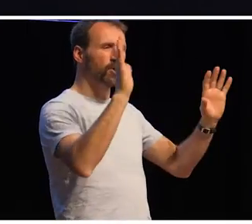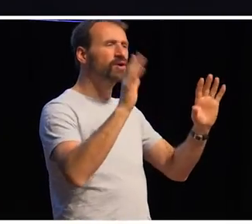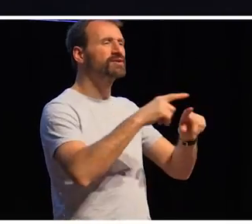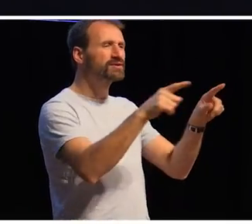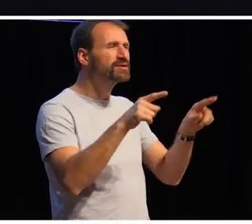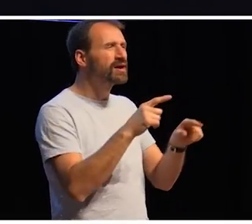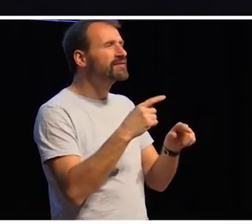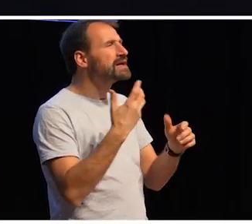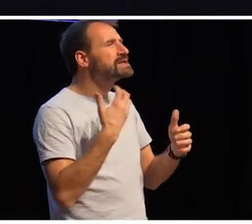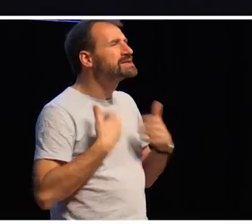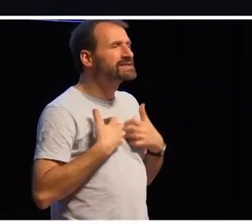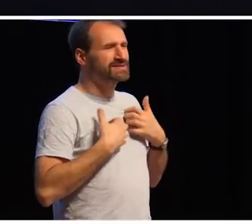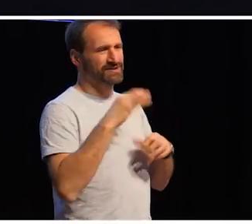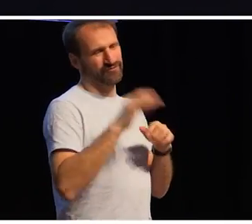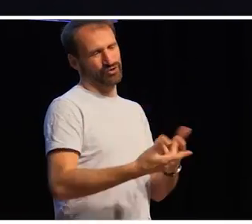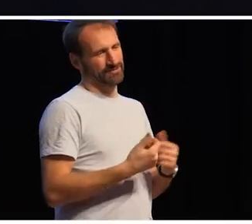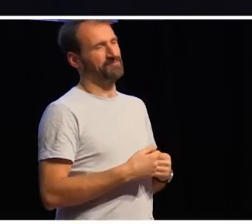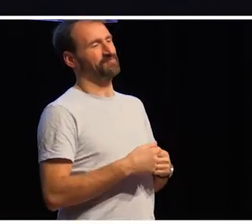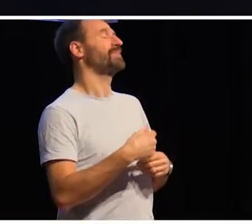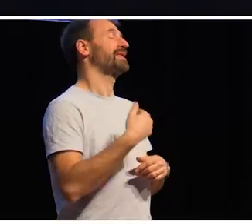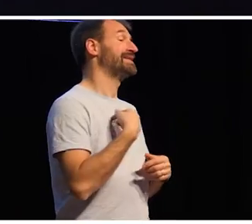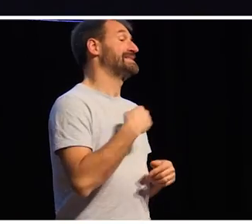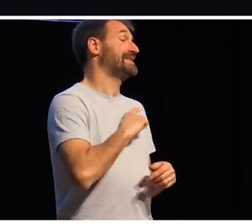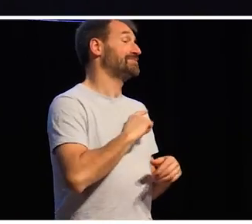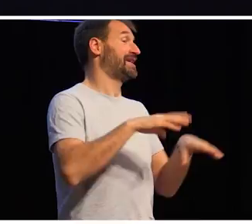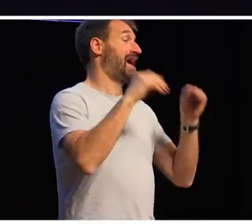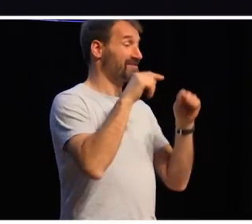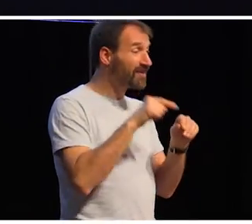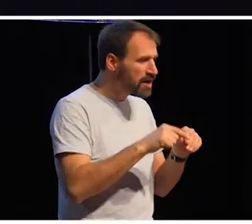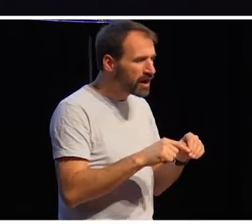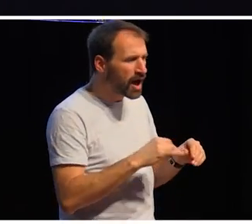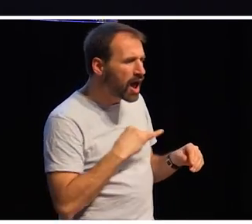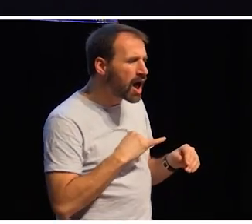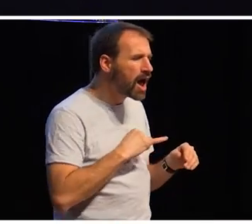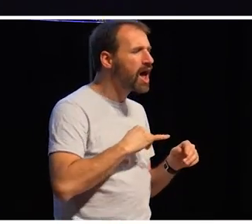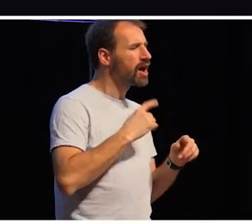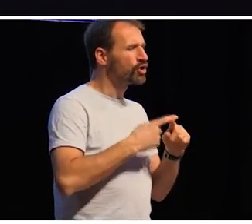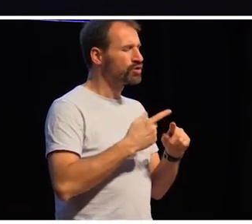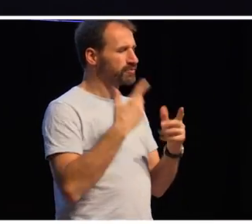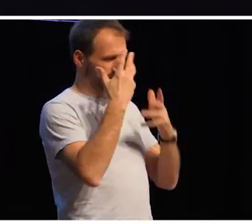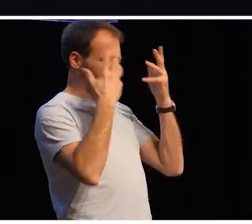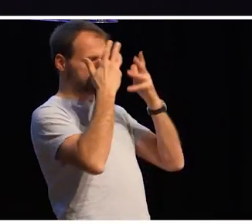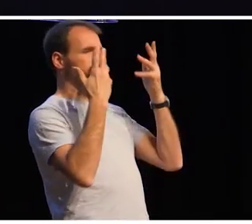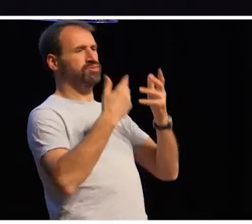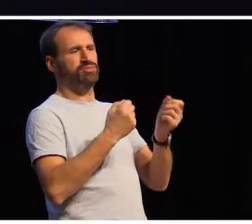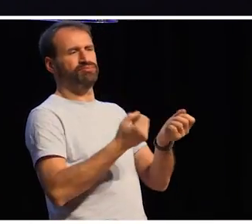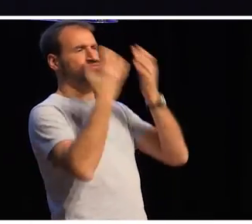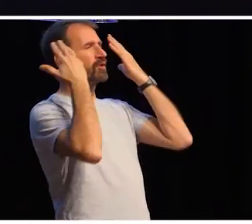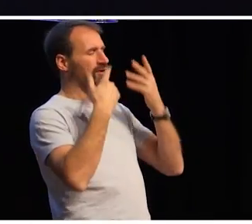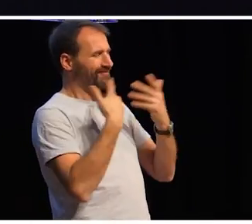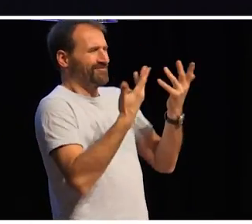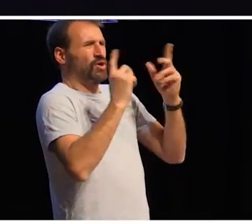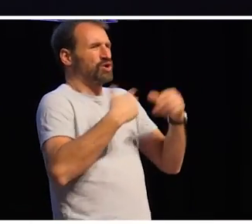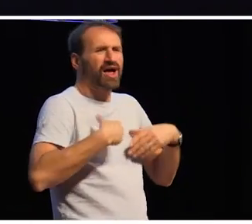when I first started, I got excited and overwhelmed at the same time. And I was like, oh, where should I start? I really don't know. For